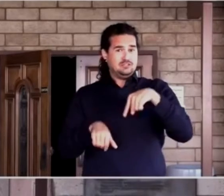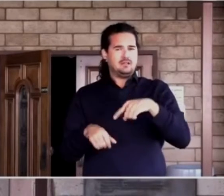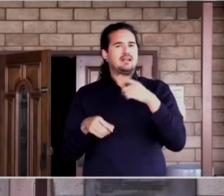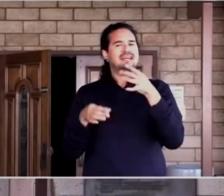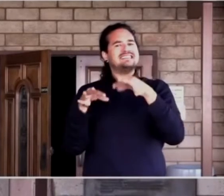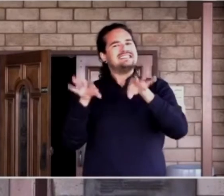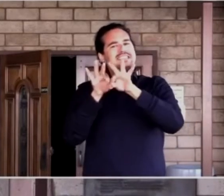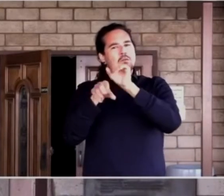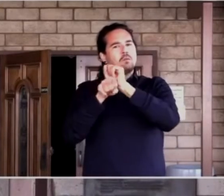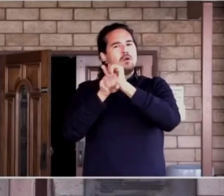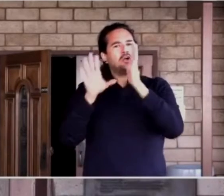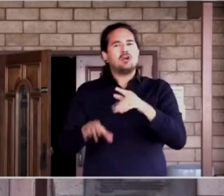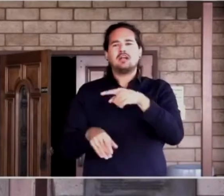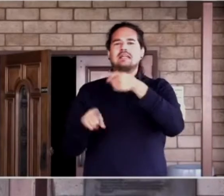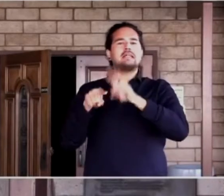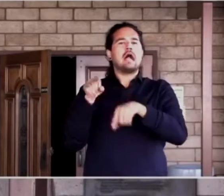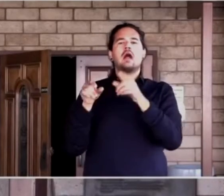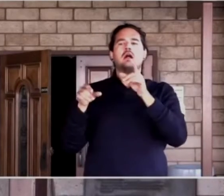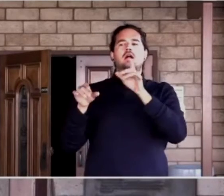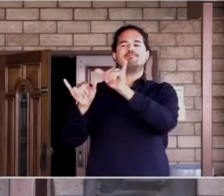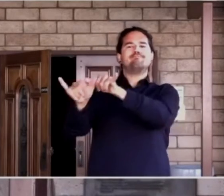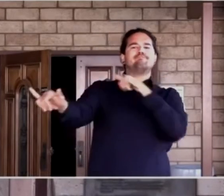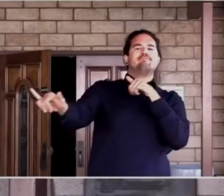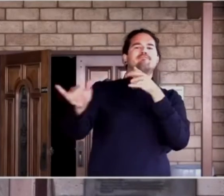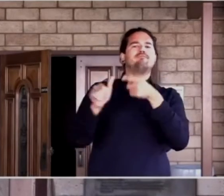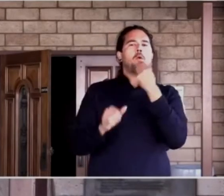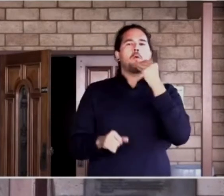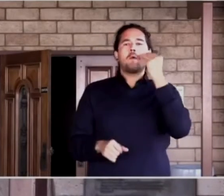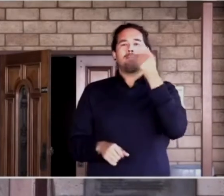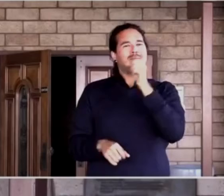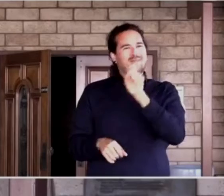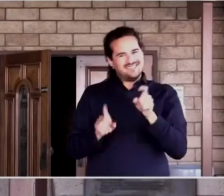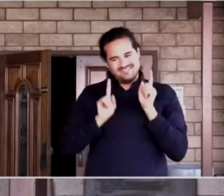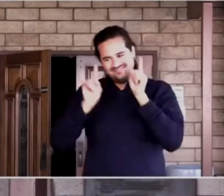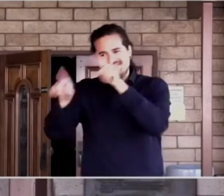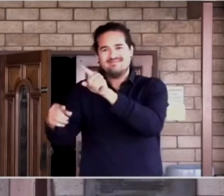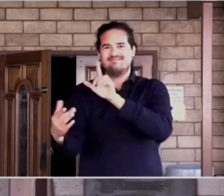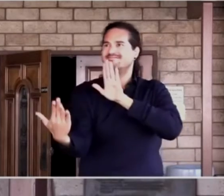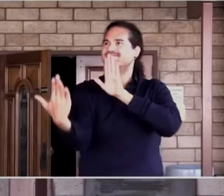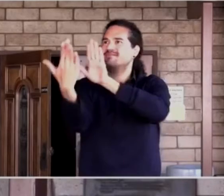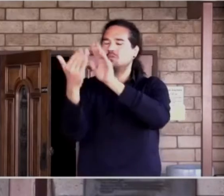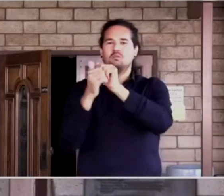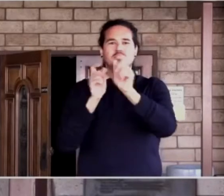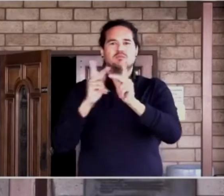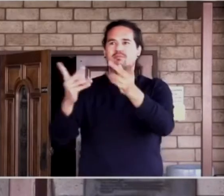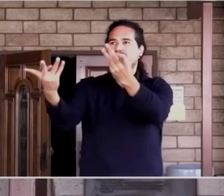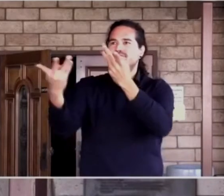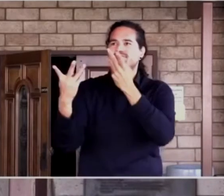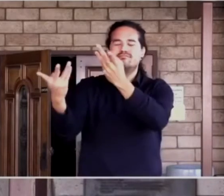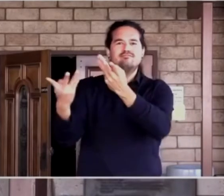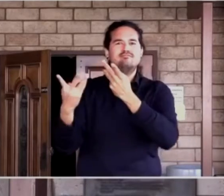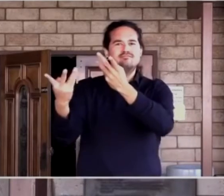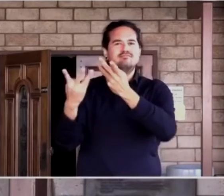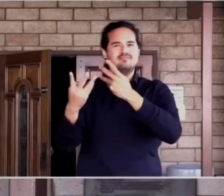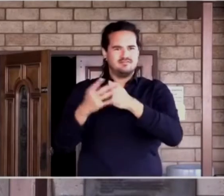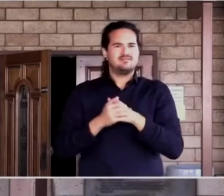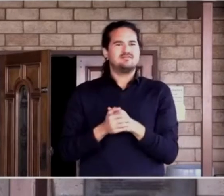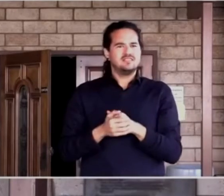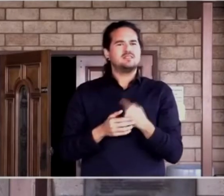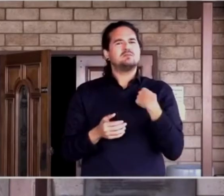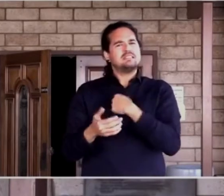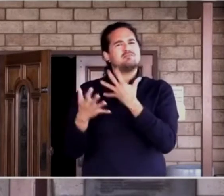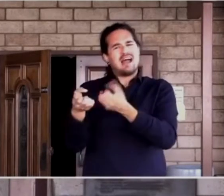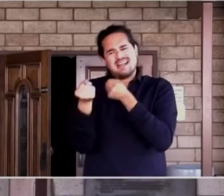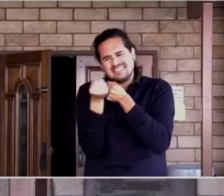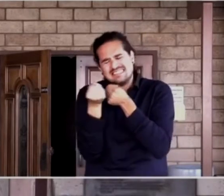to go into the locations and put themselves in harm's way. And so if we could be here where they are, that was our hope and our goal.